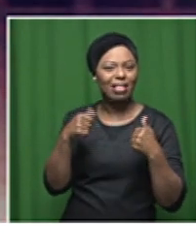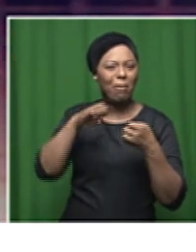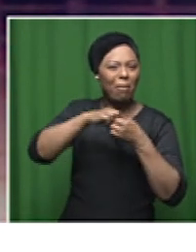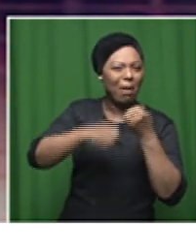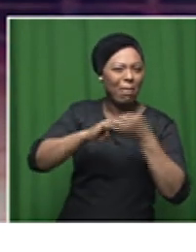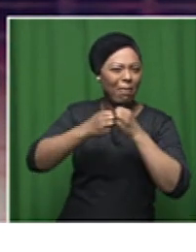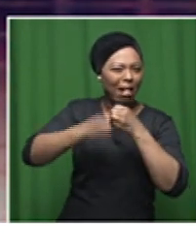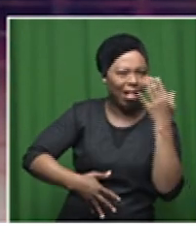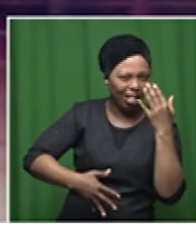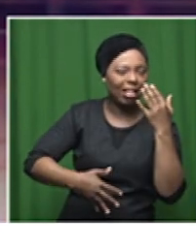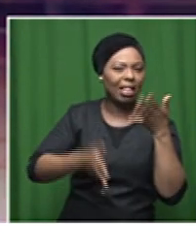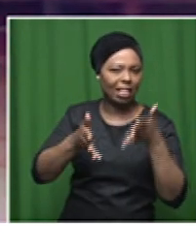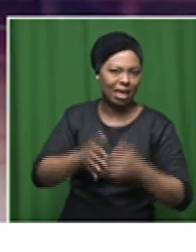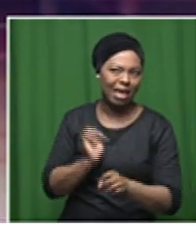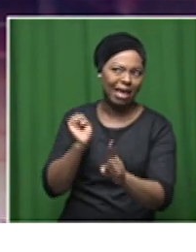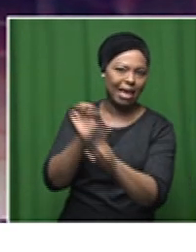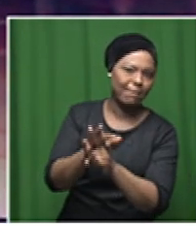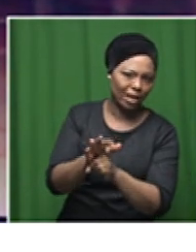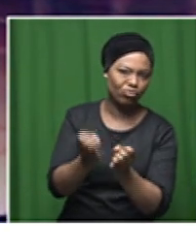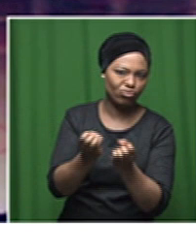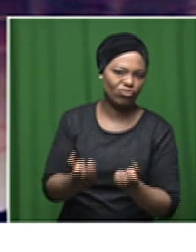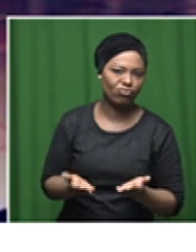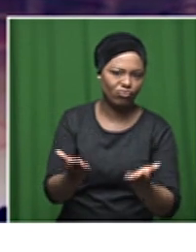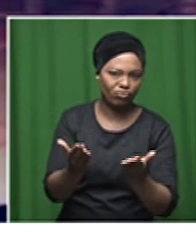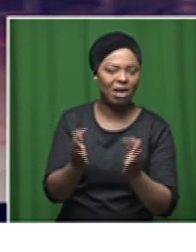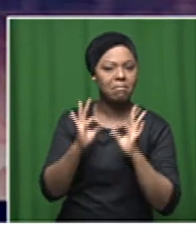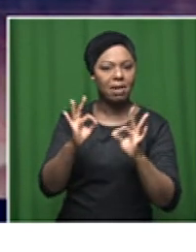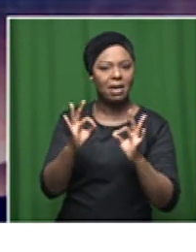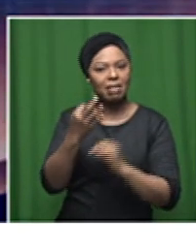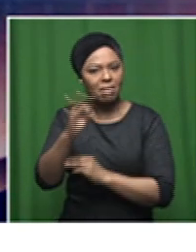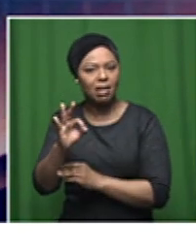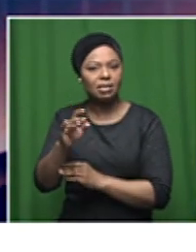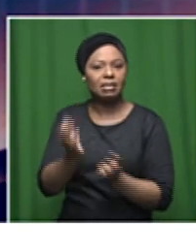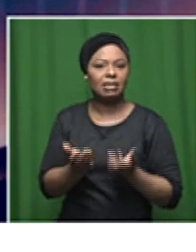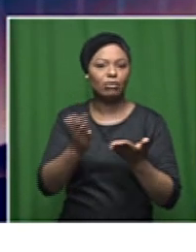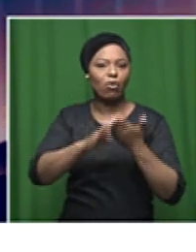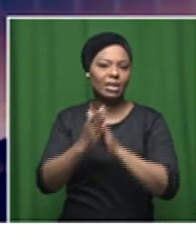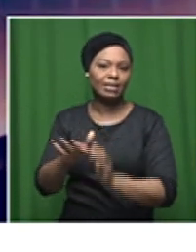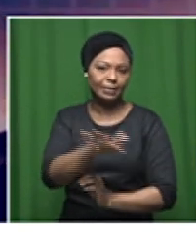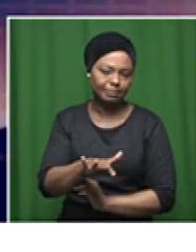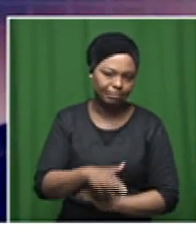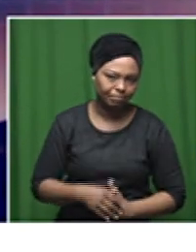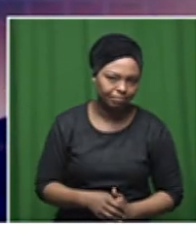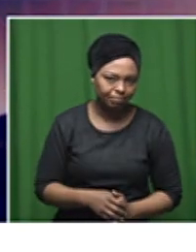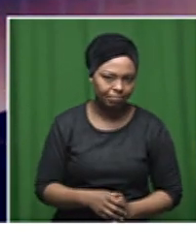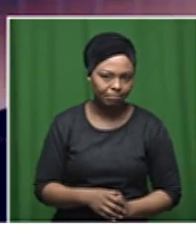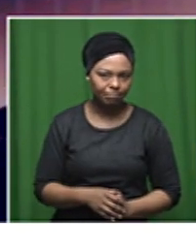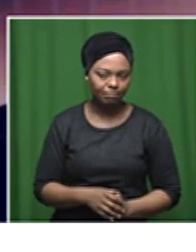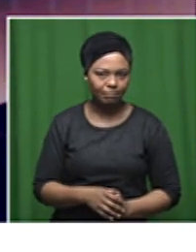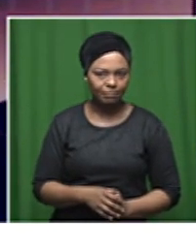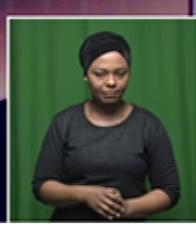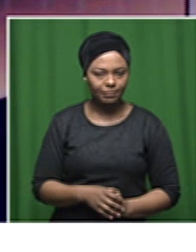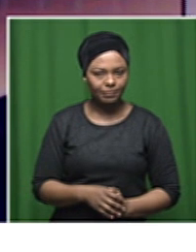currently experiencing, which affect the provision of efficient and adequate health services to communities. Stay with us.